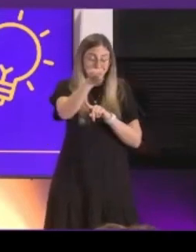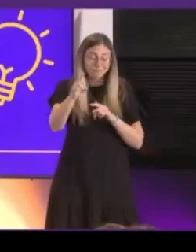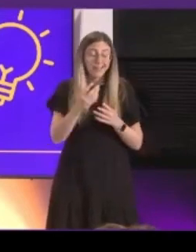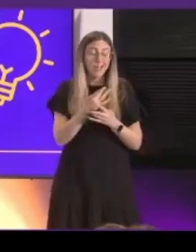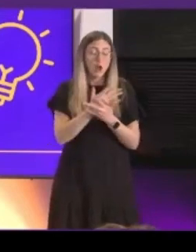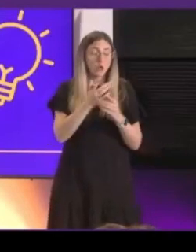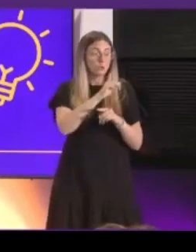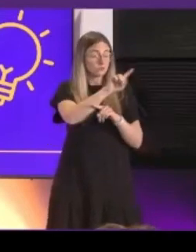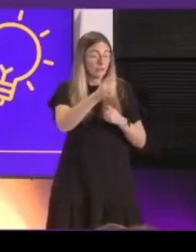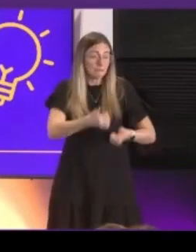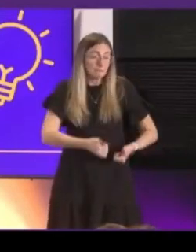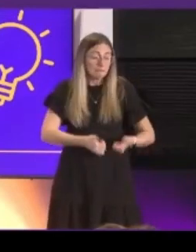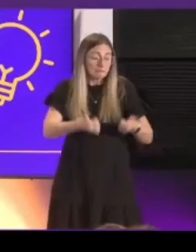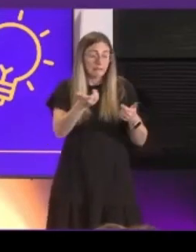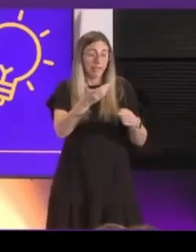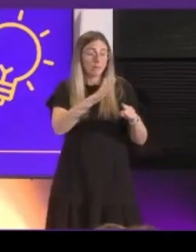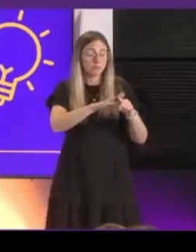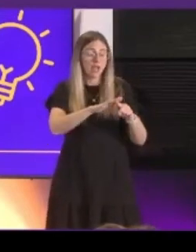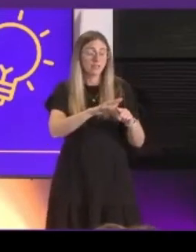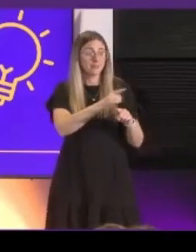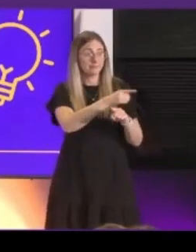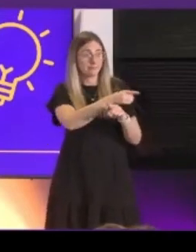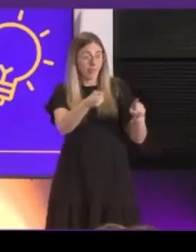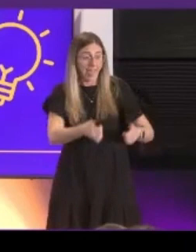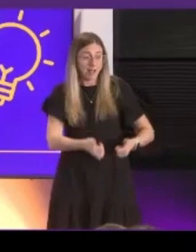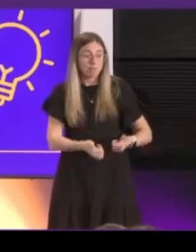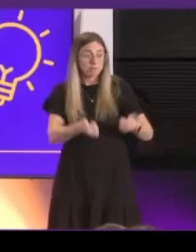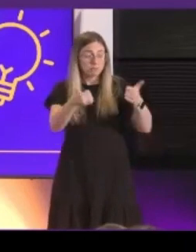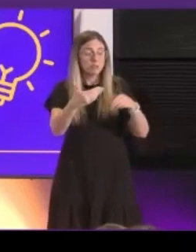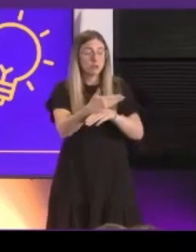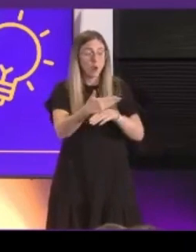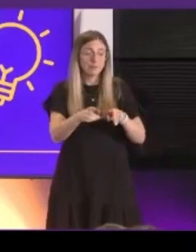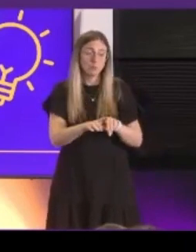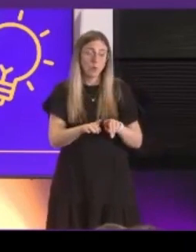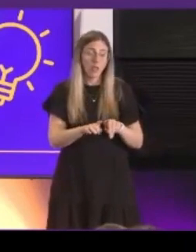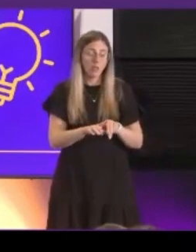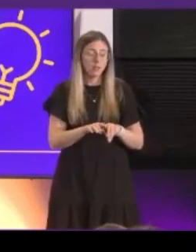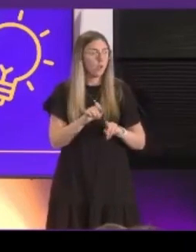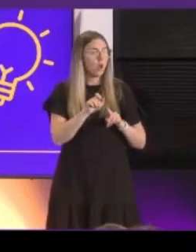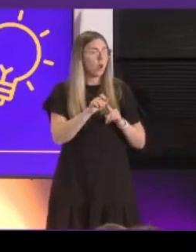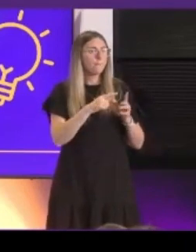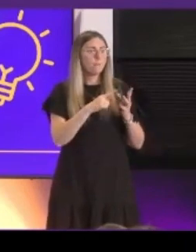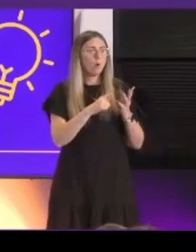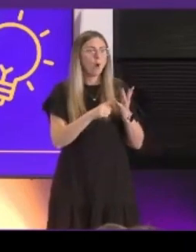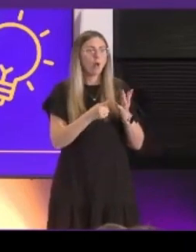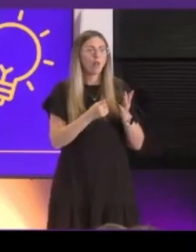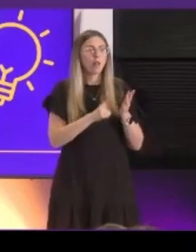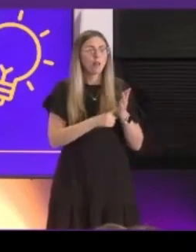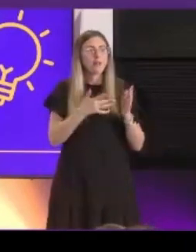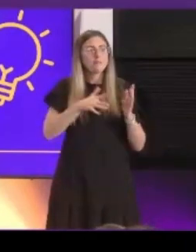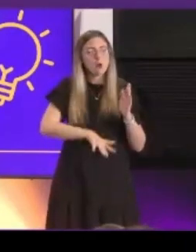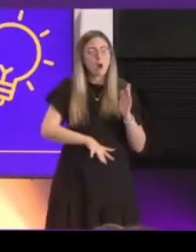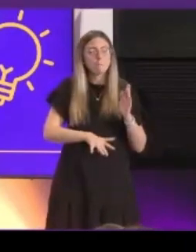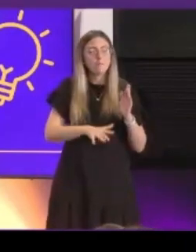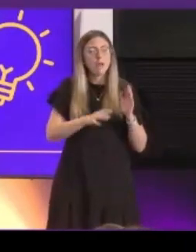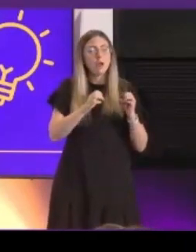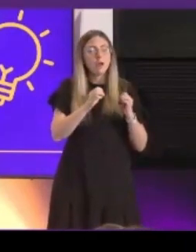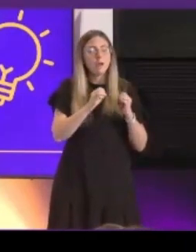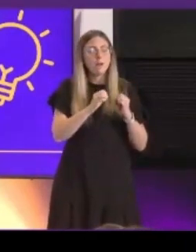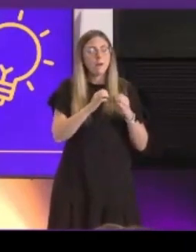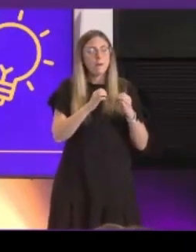lot of other fantastic brands doing great work, right? I think Paul was here, Paul Smythe from